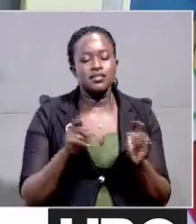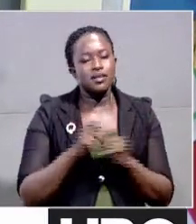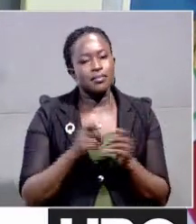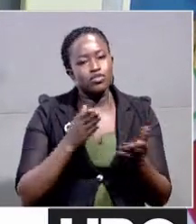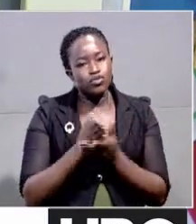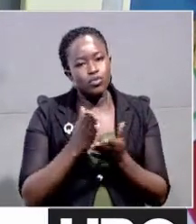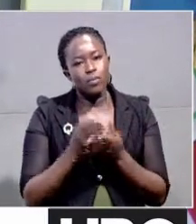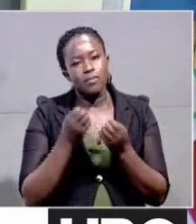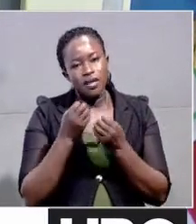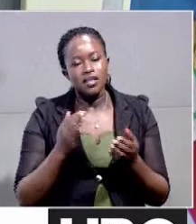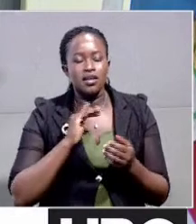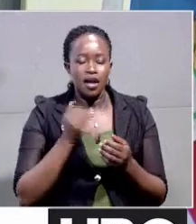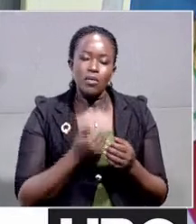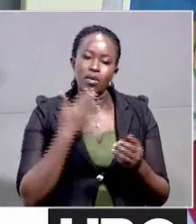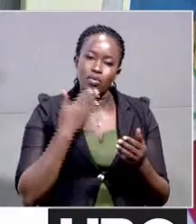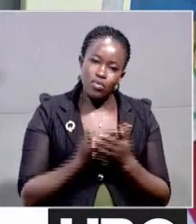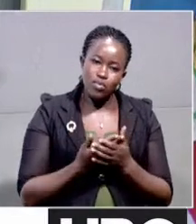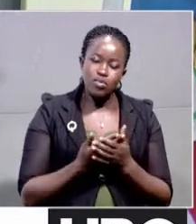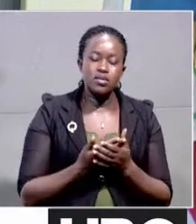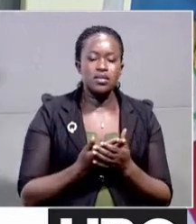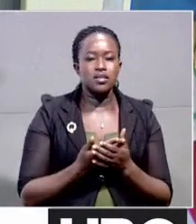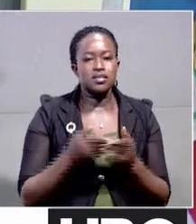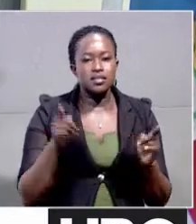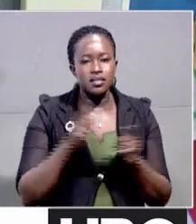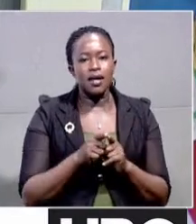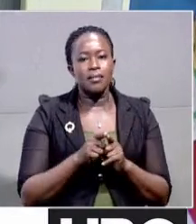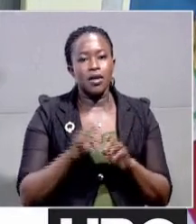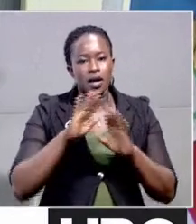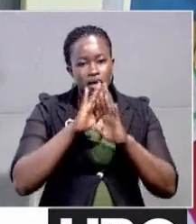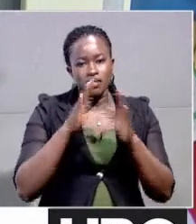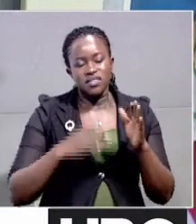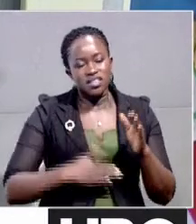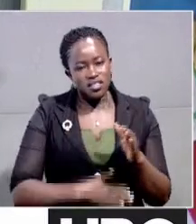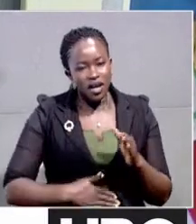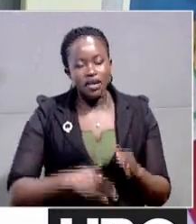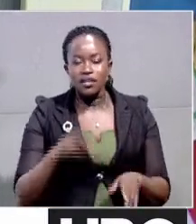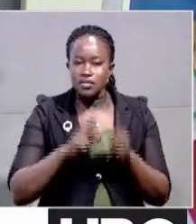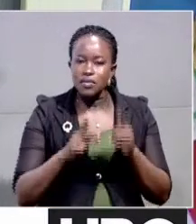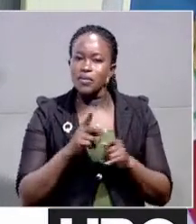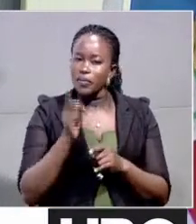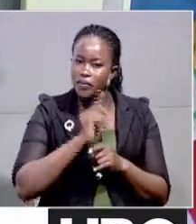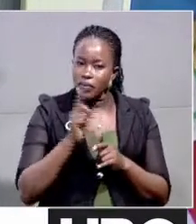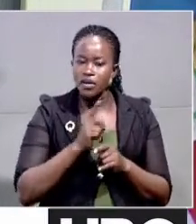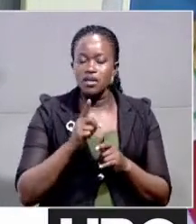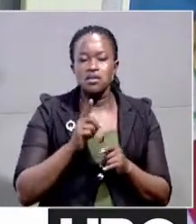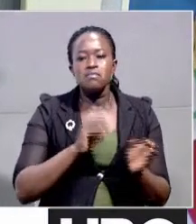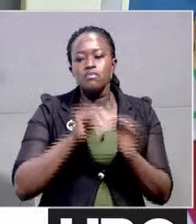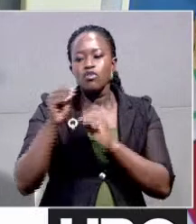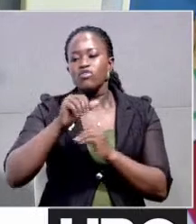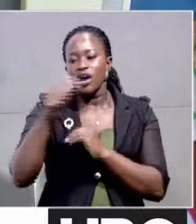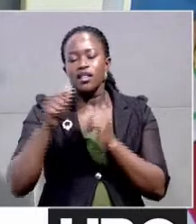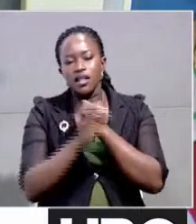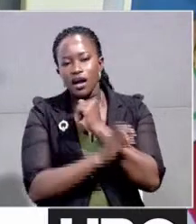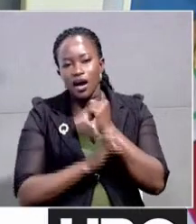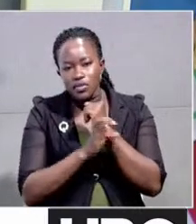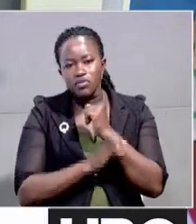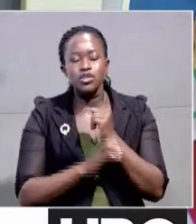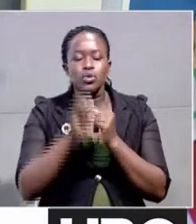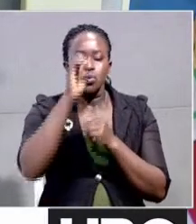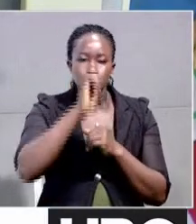of our very good and eminent scientists have gone out of the country, to the neighboring countries, to Europe,